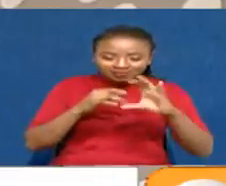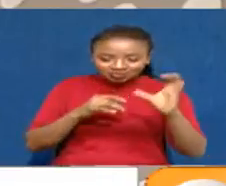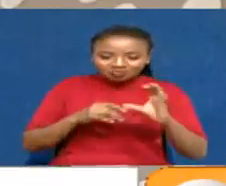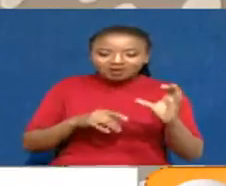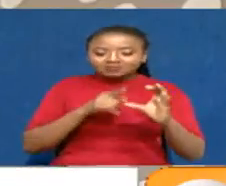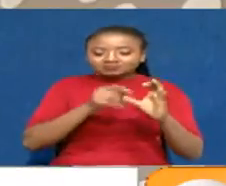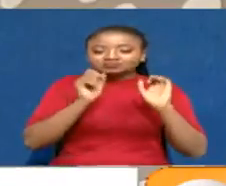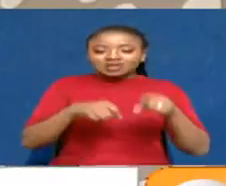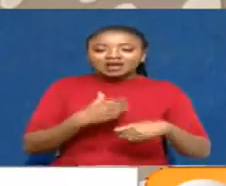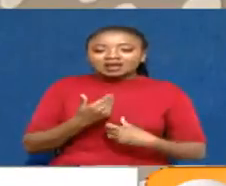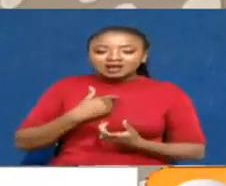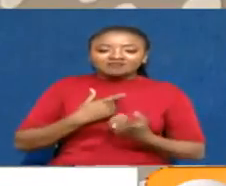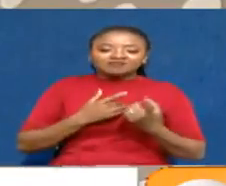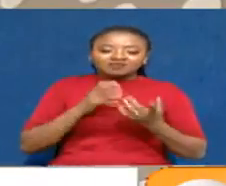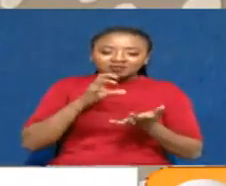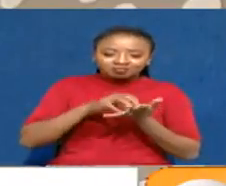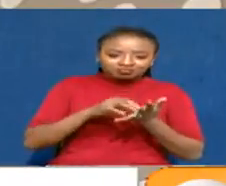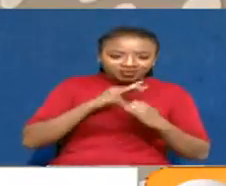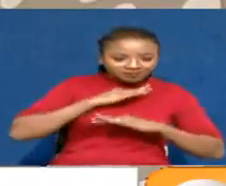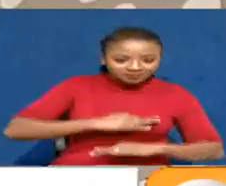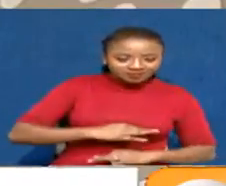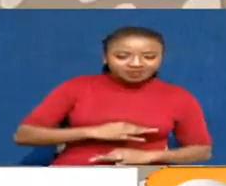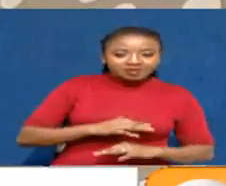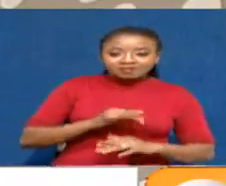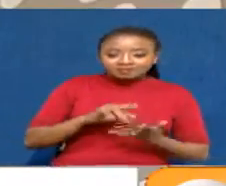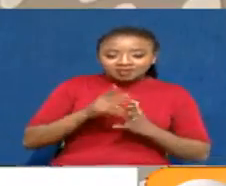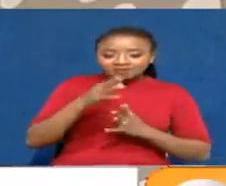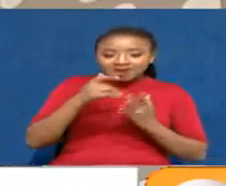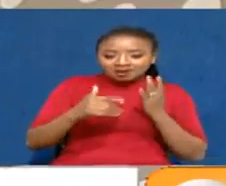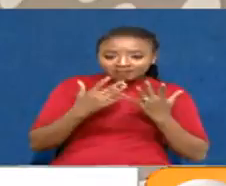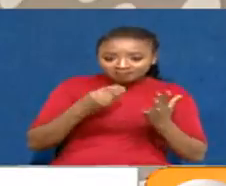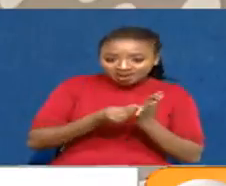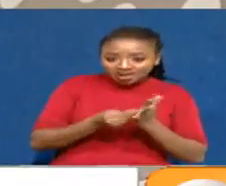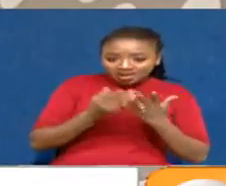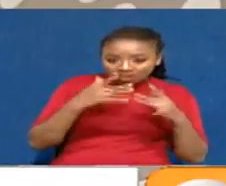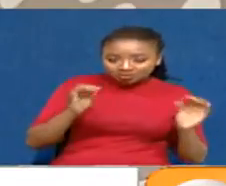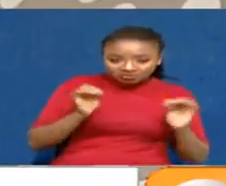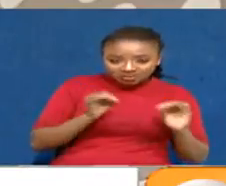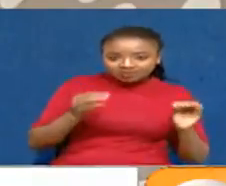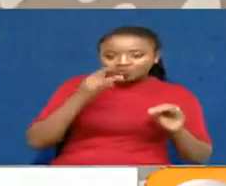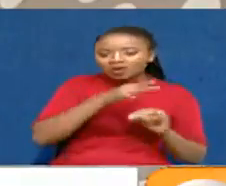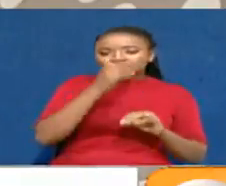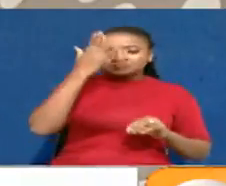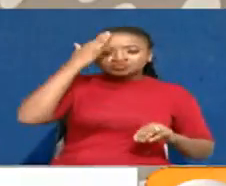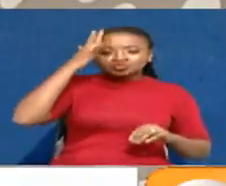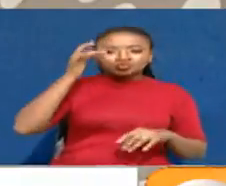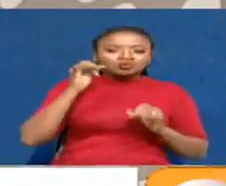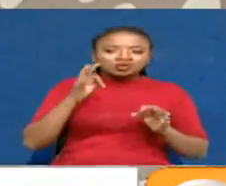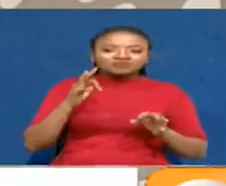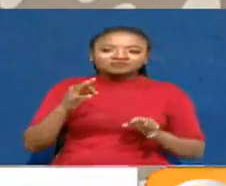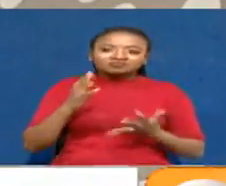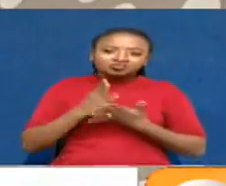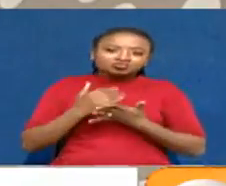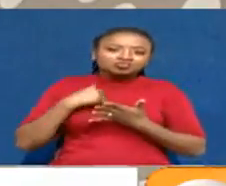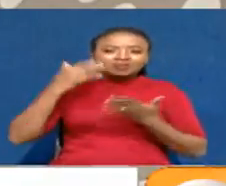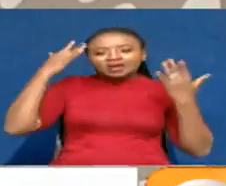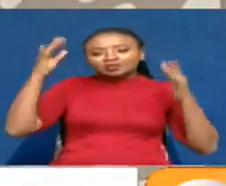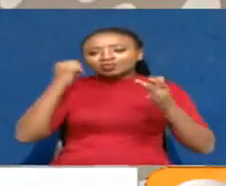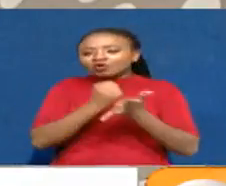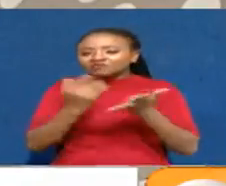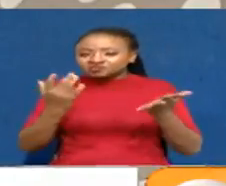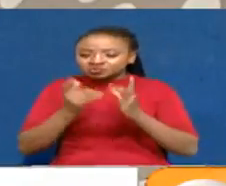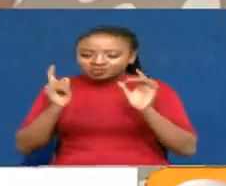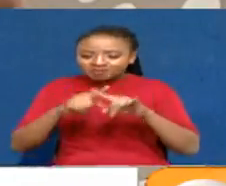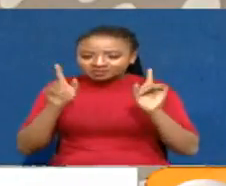a win-win. Okay. Where in a way they are not going to lose their money because they know I can easily, even if I don't know where their offices are, I can easily